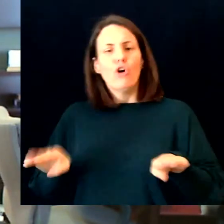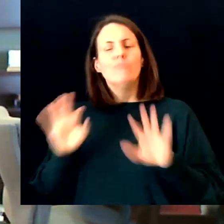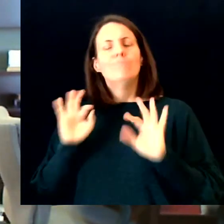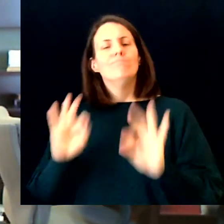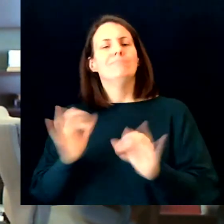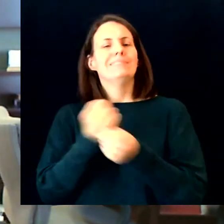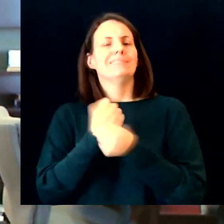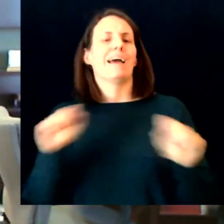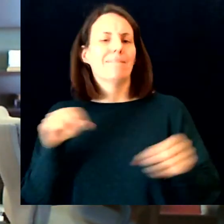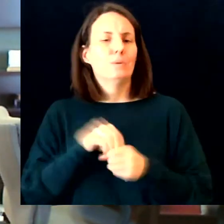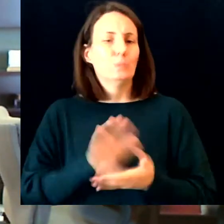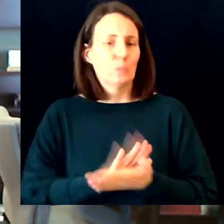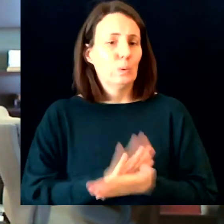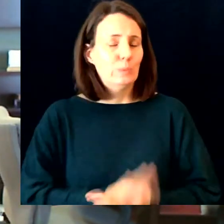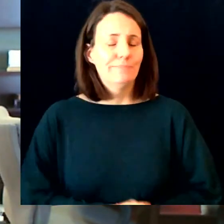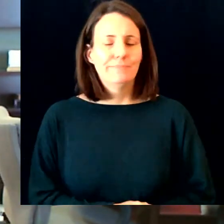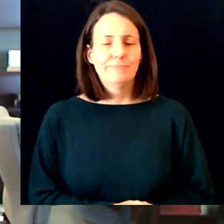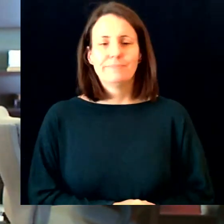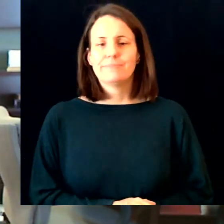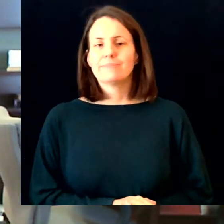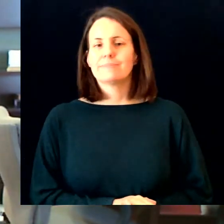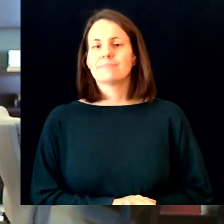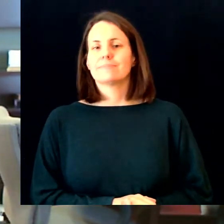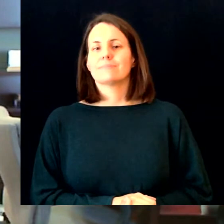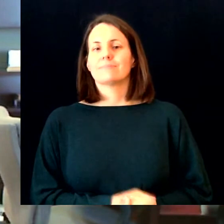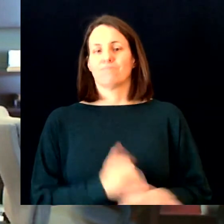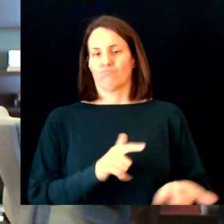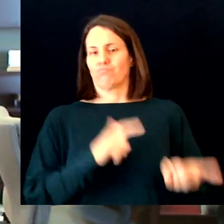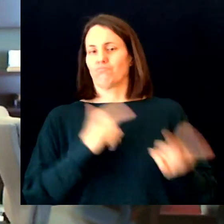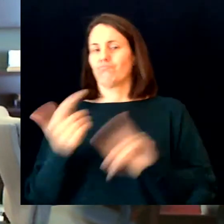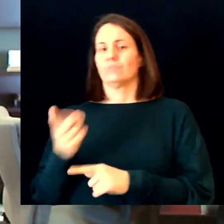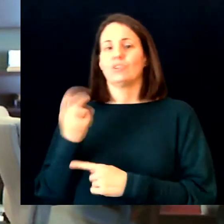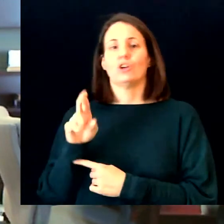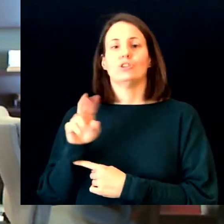your child the COVID-19 vaccine to help them